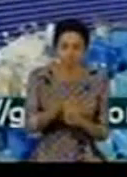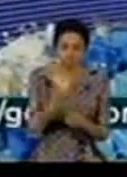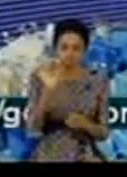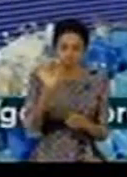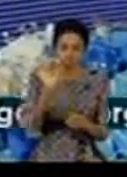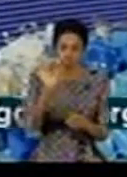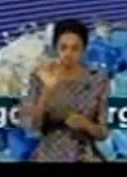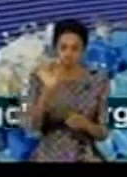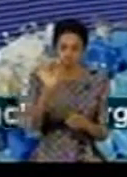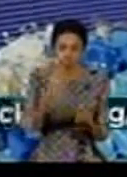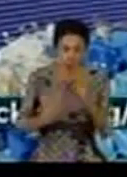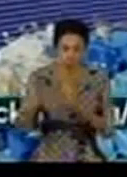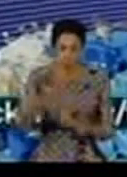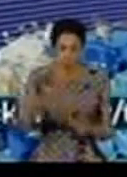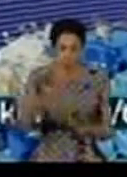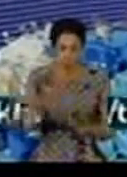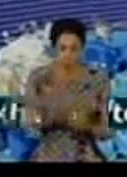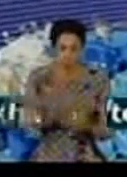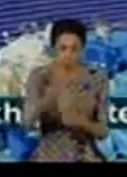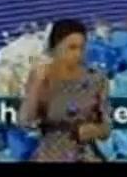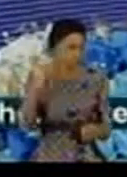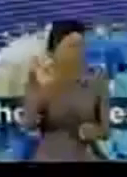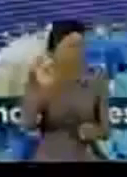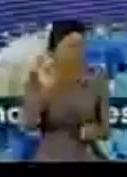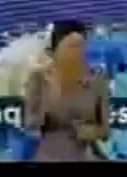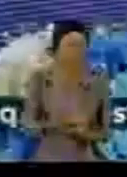Shout explosion.